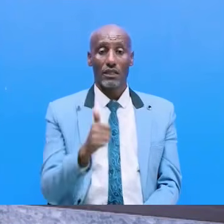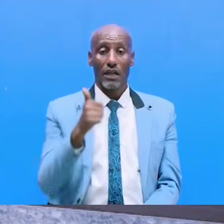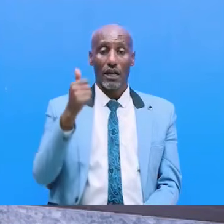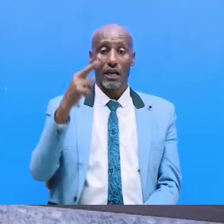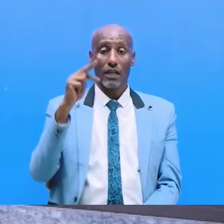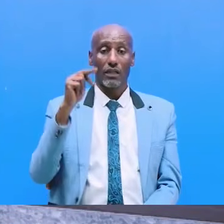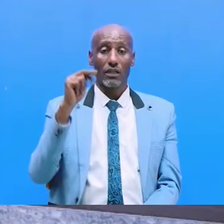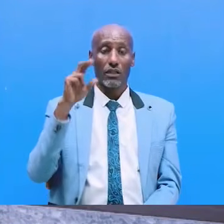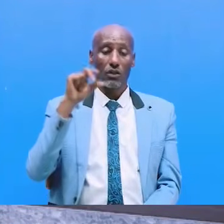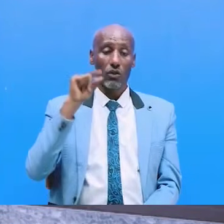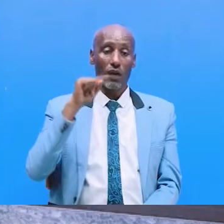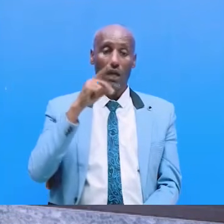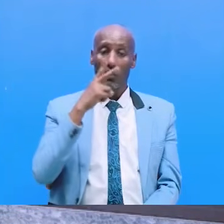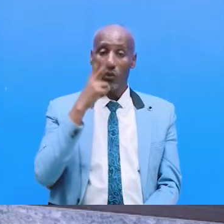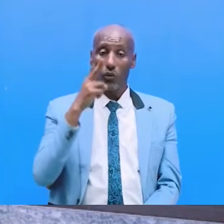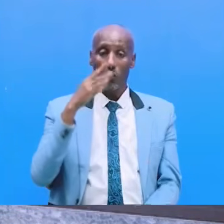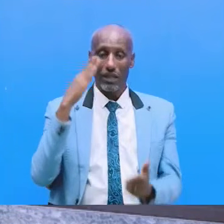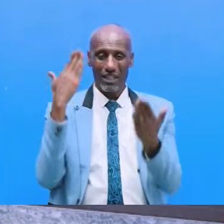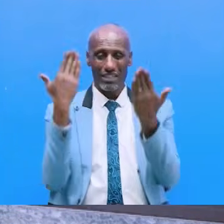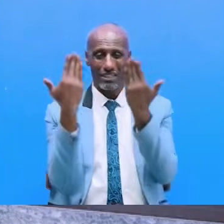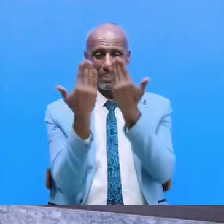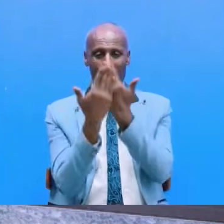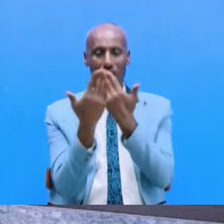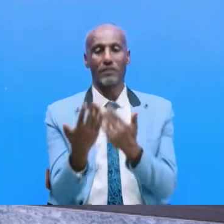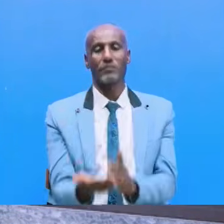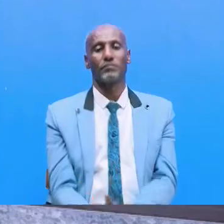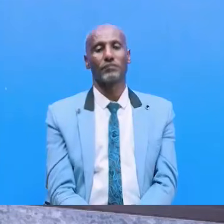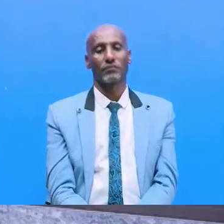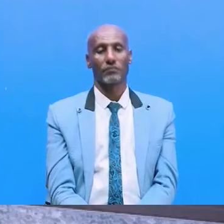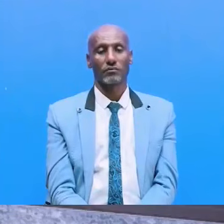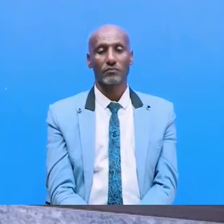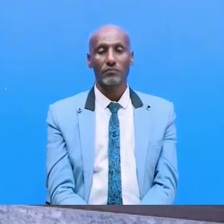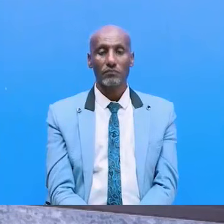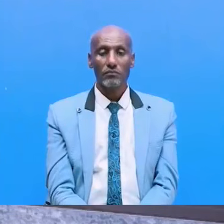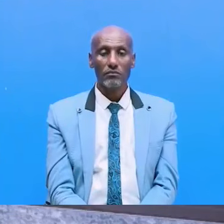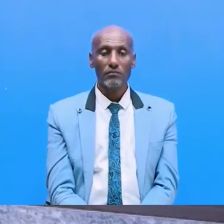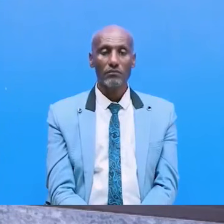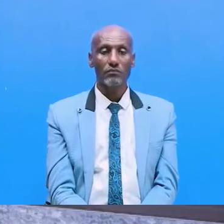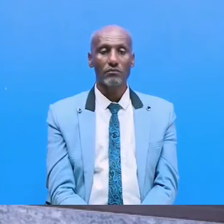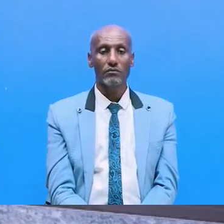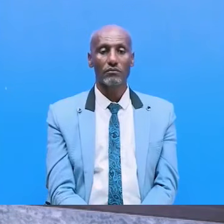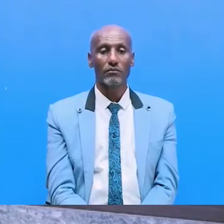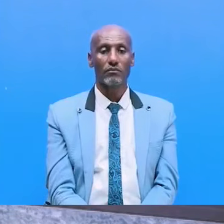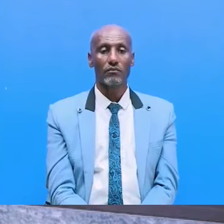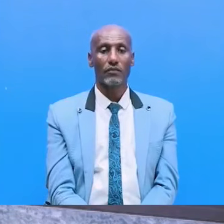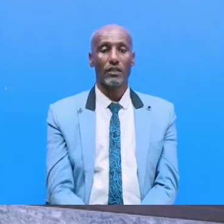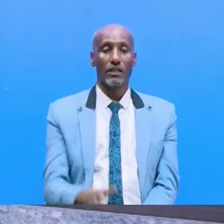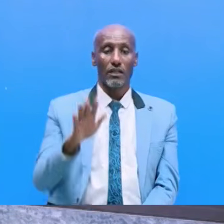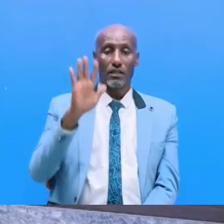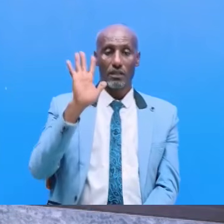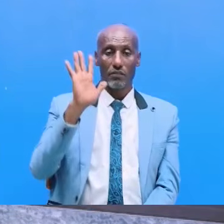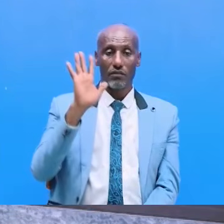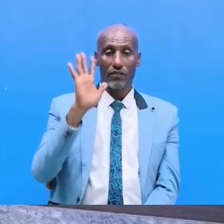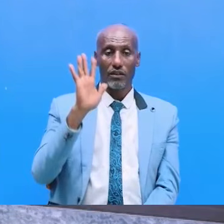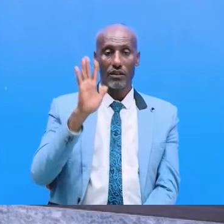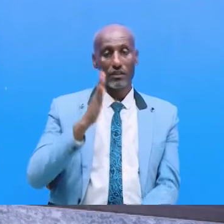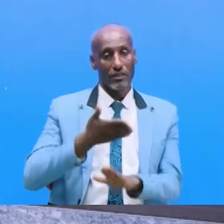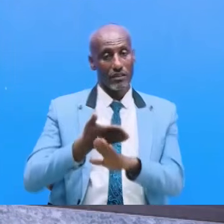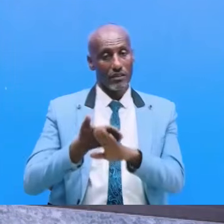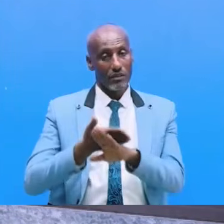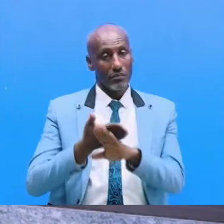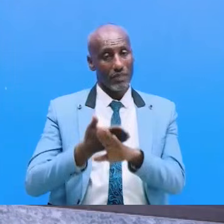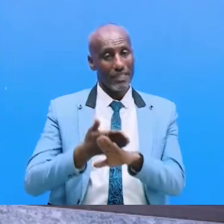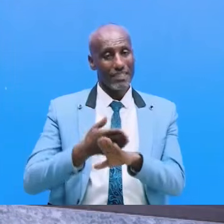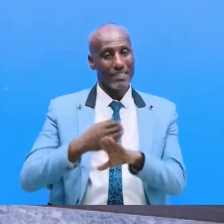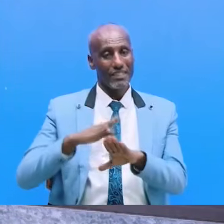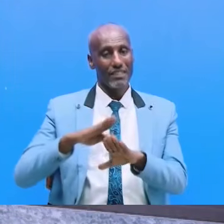night. I saw an owl at night. And here is question number 5. Please